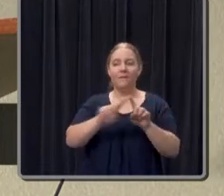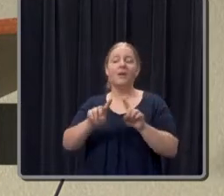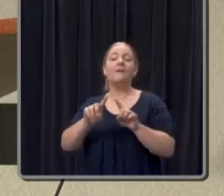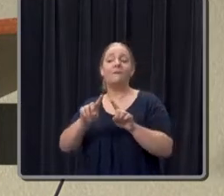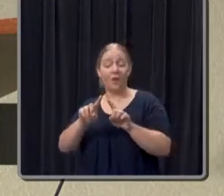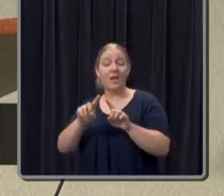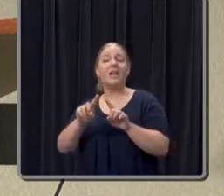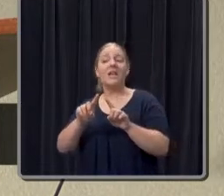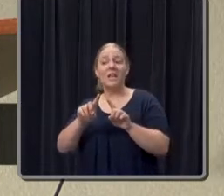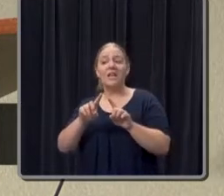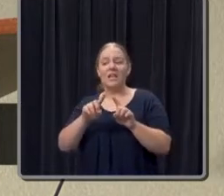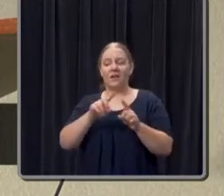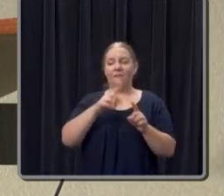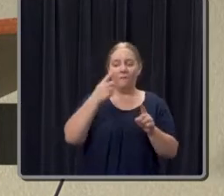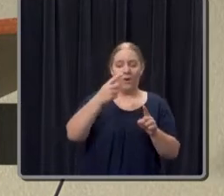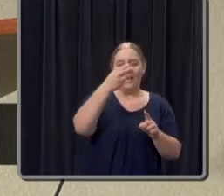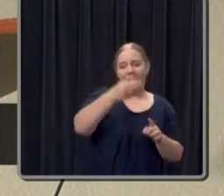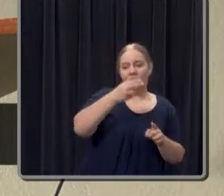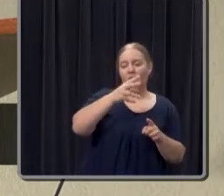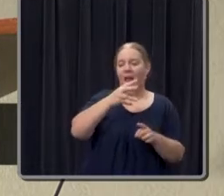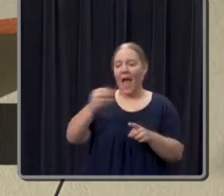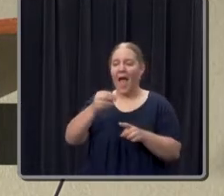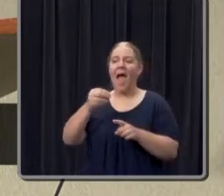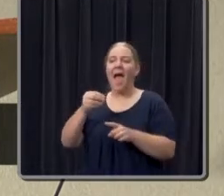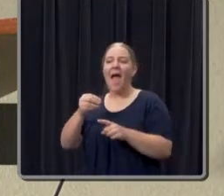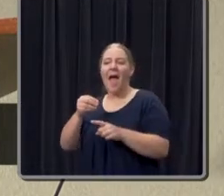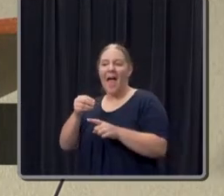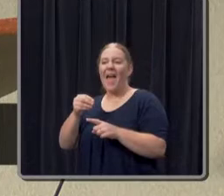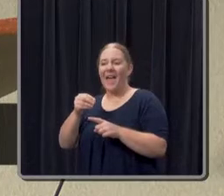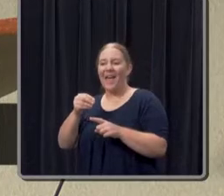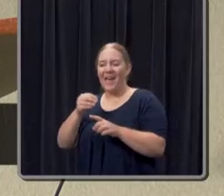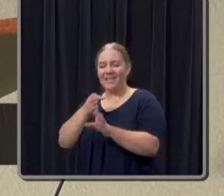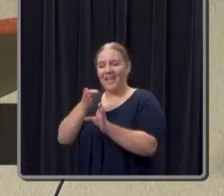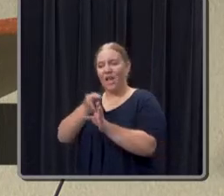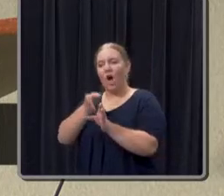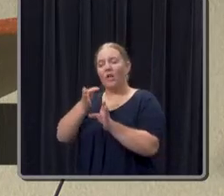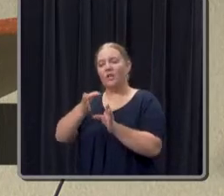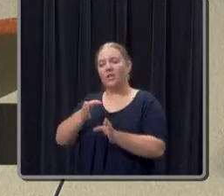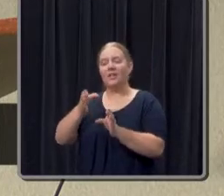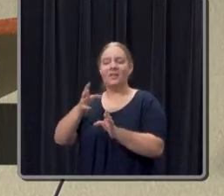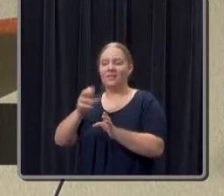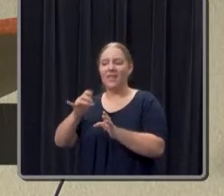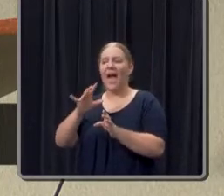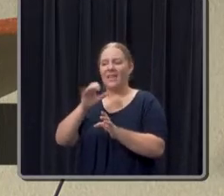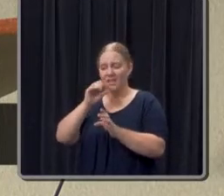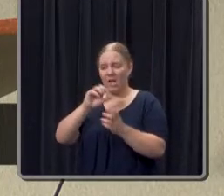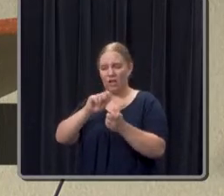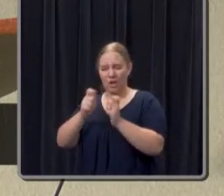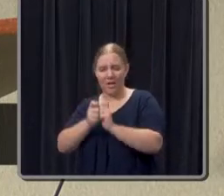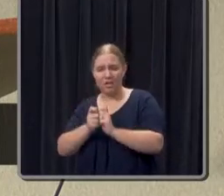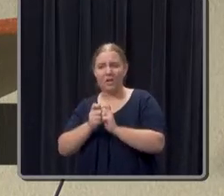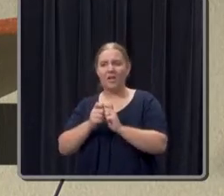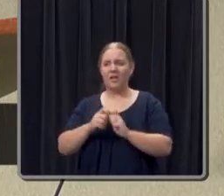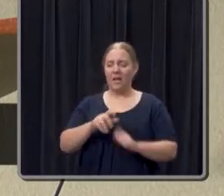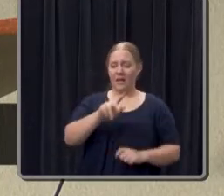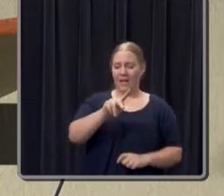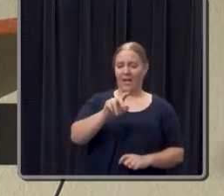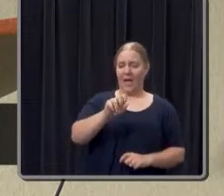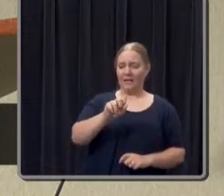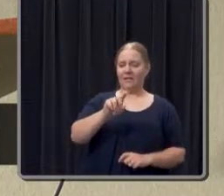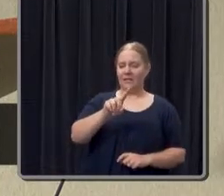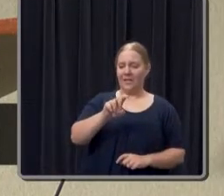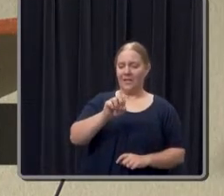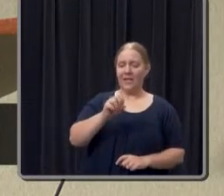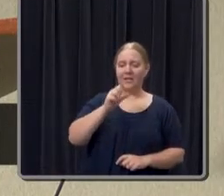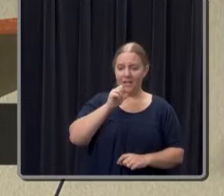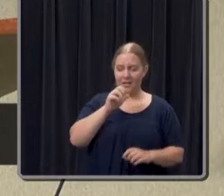changed as far as I could tell. The dates don't match up anyway. It is made clear on the KSDE that they do not make curriculum, that it is